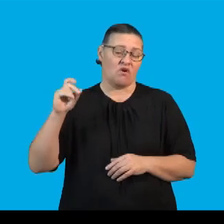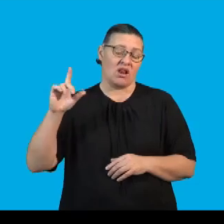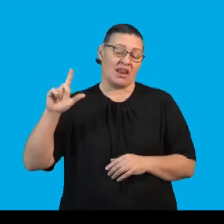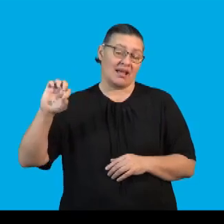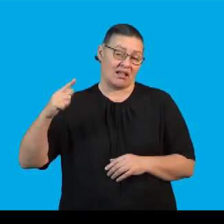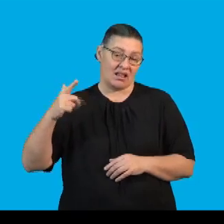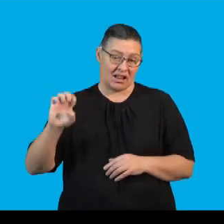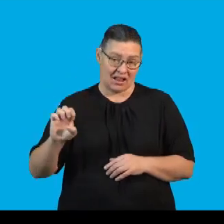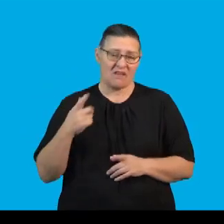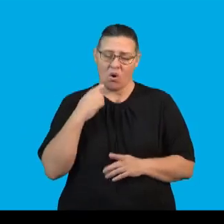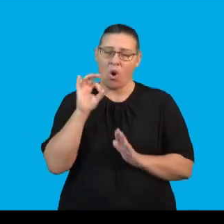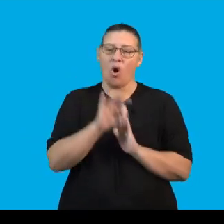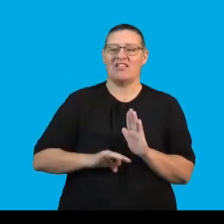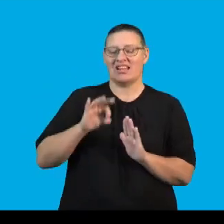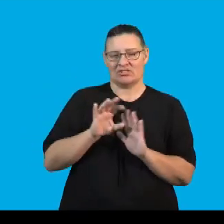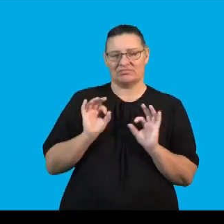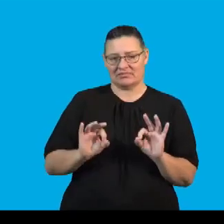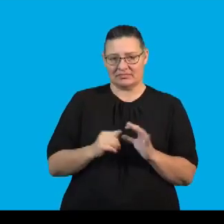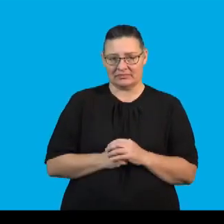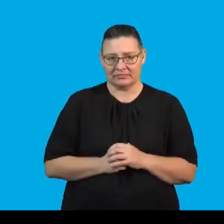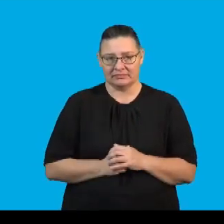as an optional answer for ovulation.